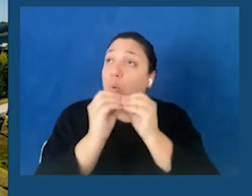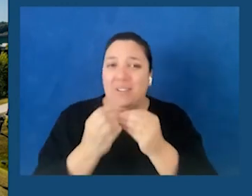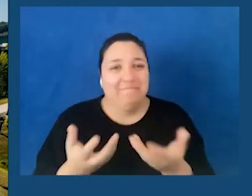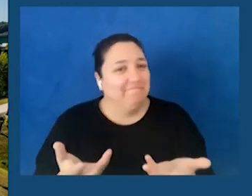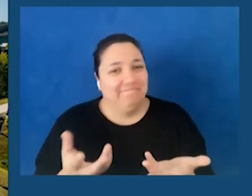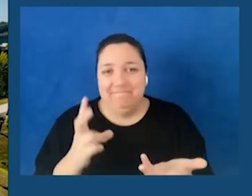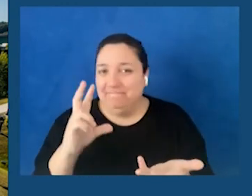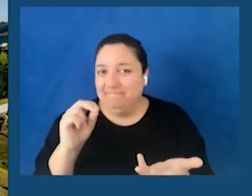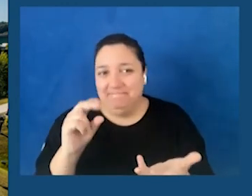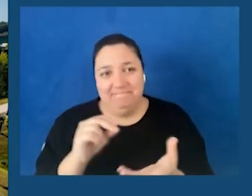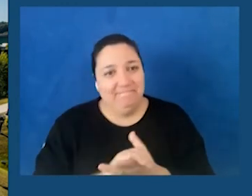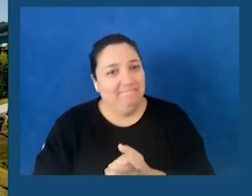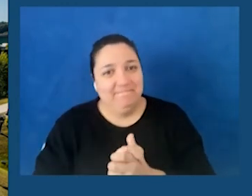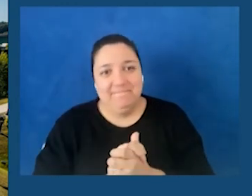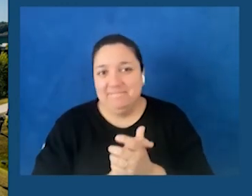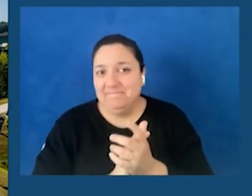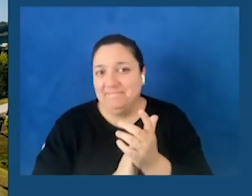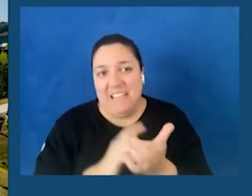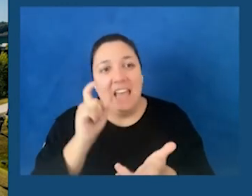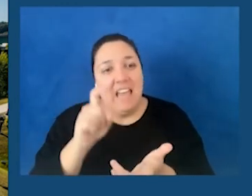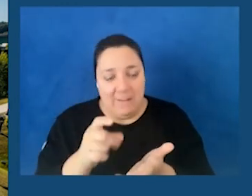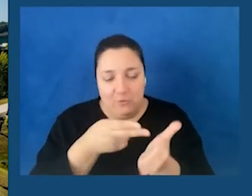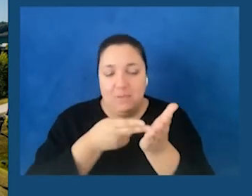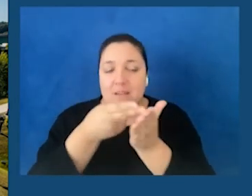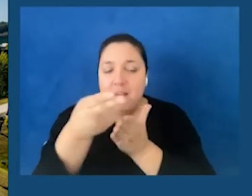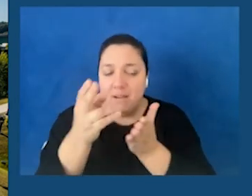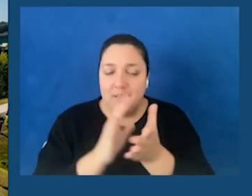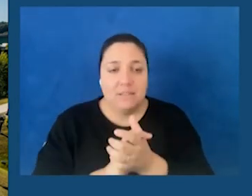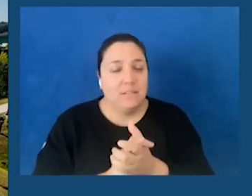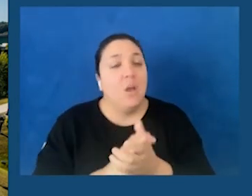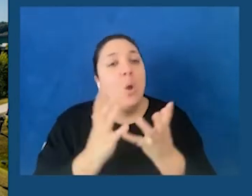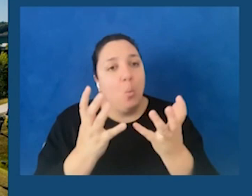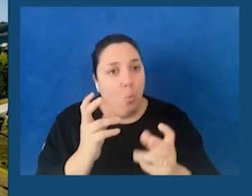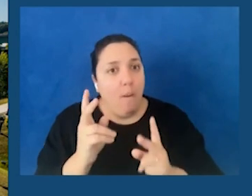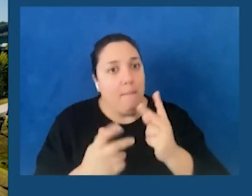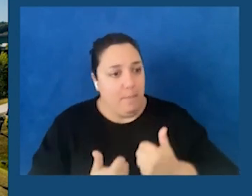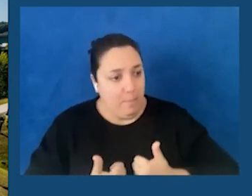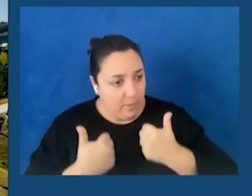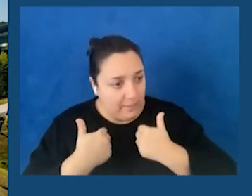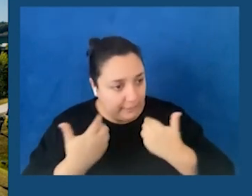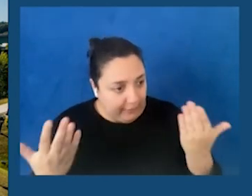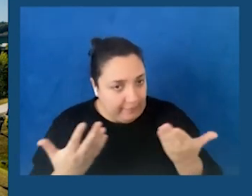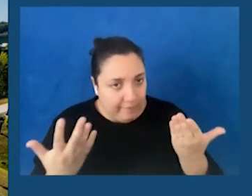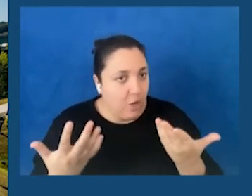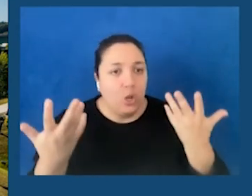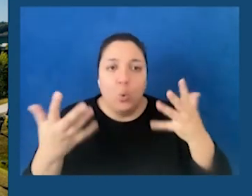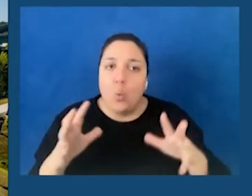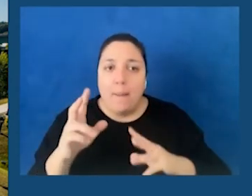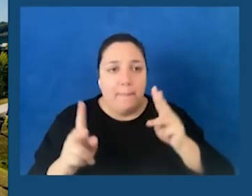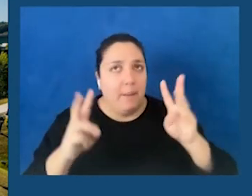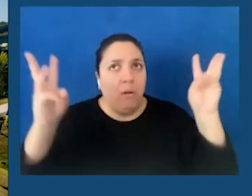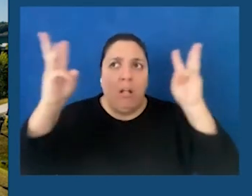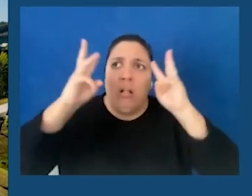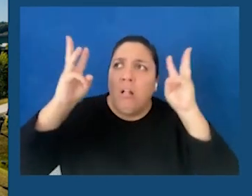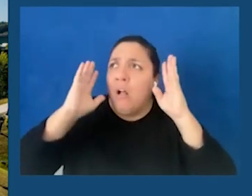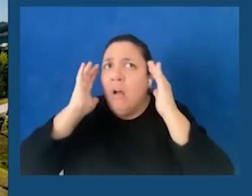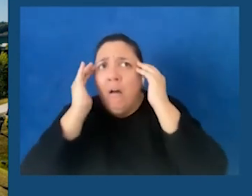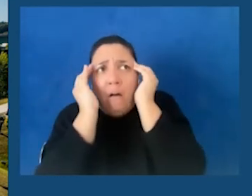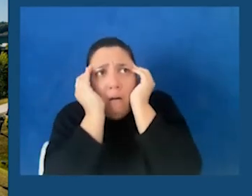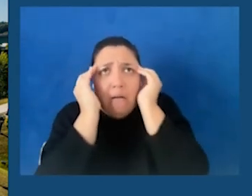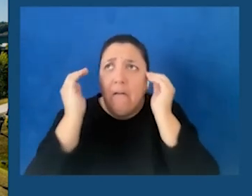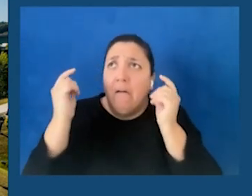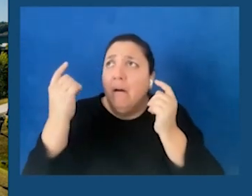safe here and not worry about the next heavy rain that'll wipe away their home and everything that they cherish, because I've been to too many of those homes. I've seen them wiped